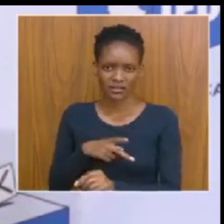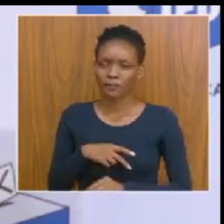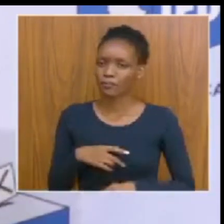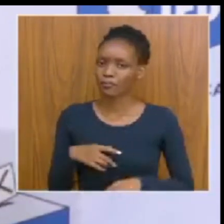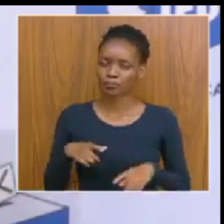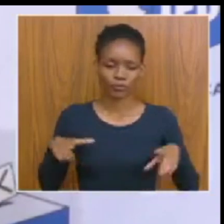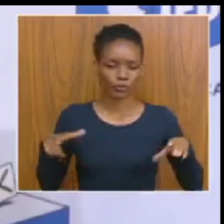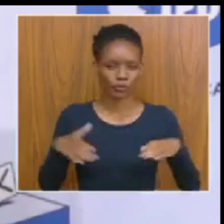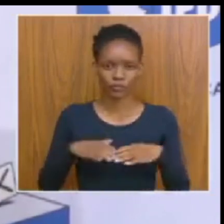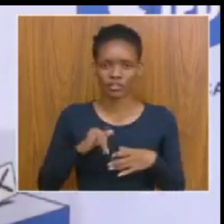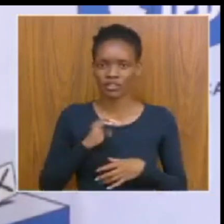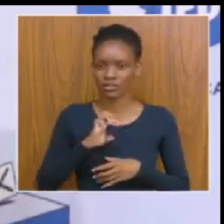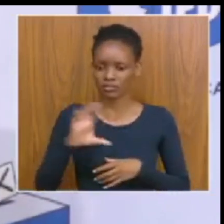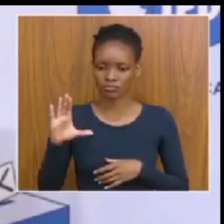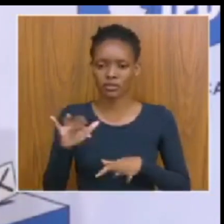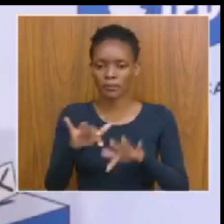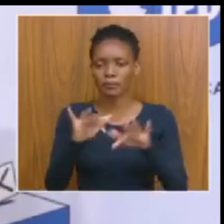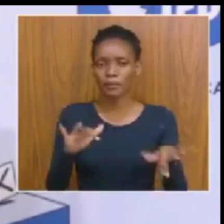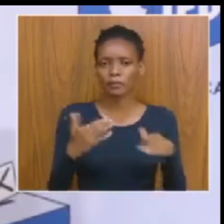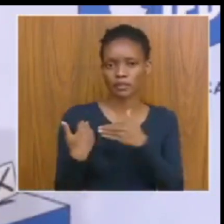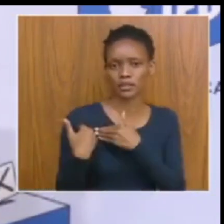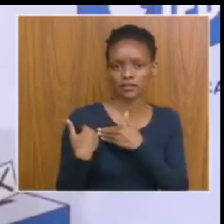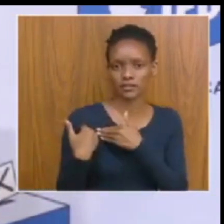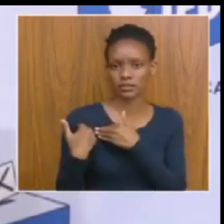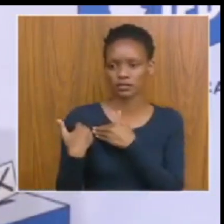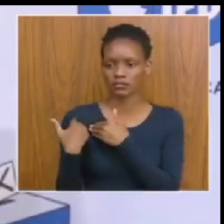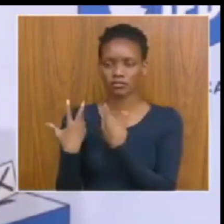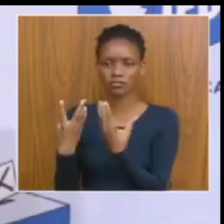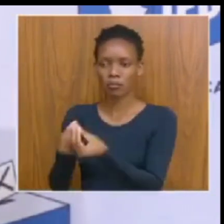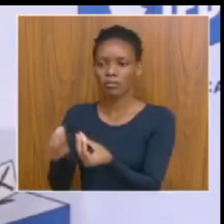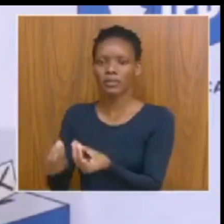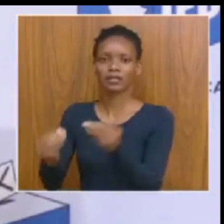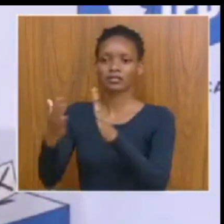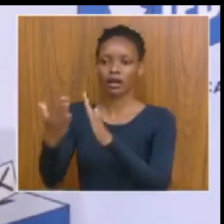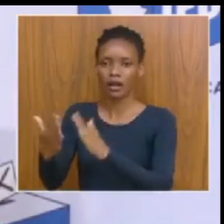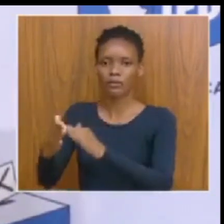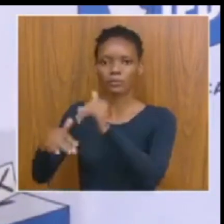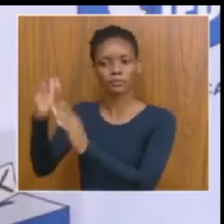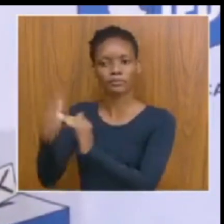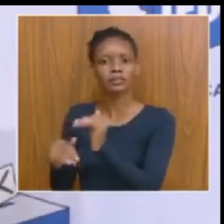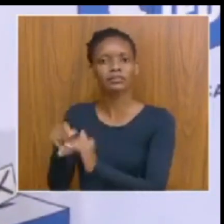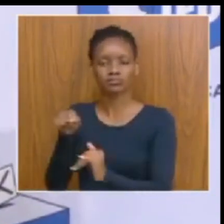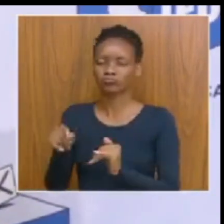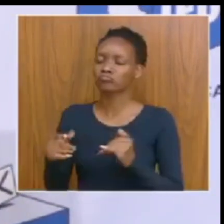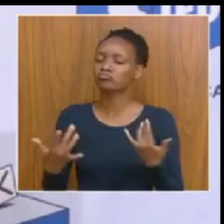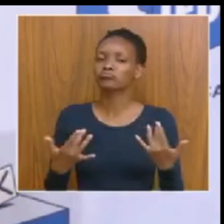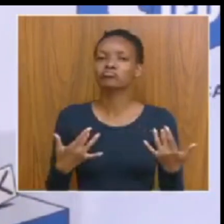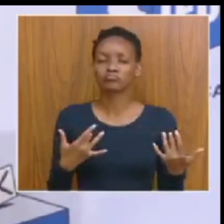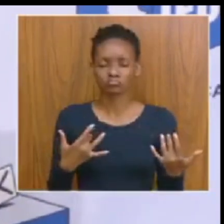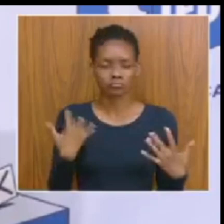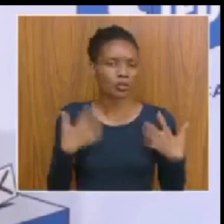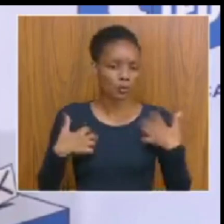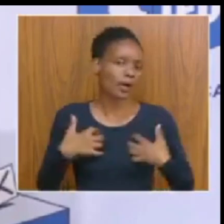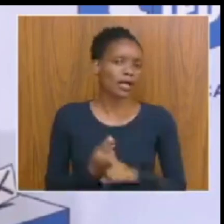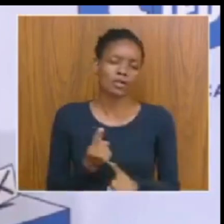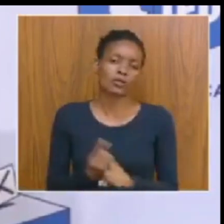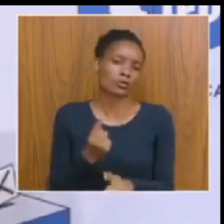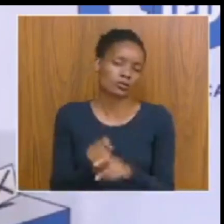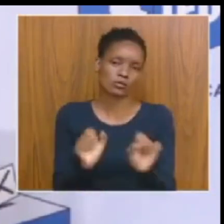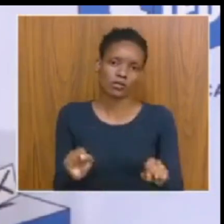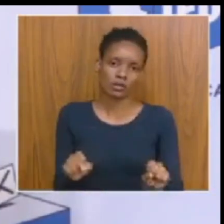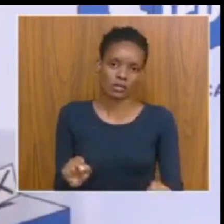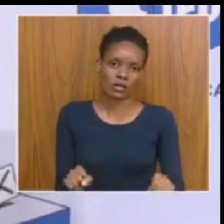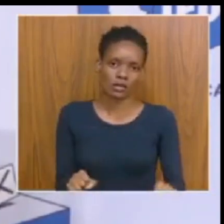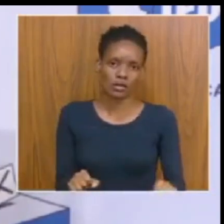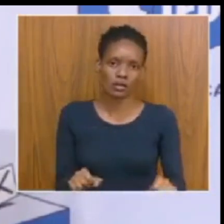the safety of people and the safety of property are concerned, because an election should never be an